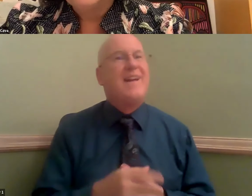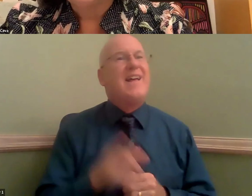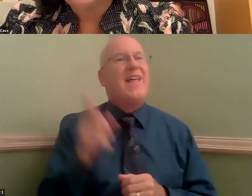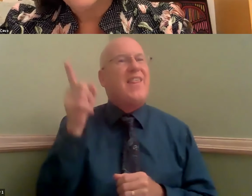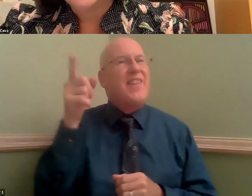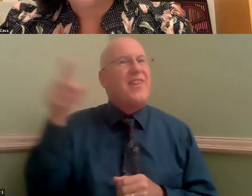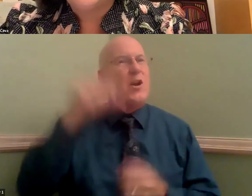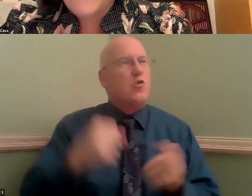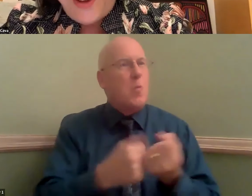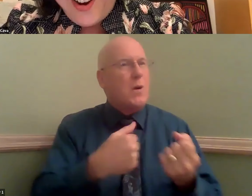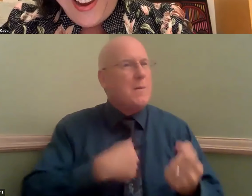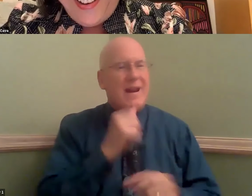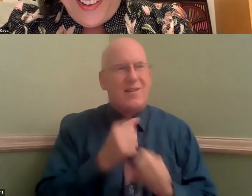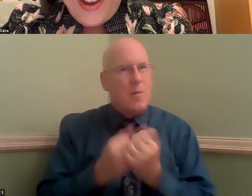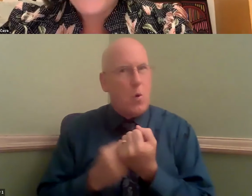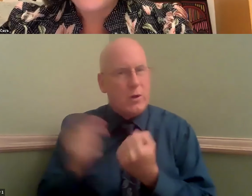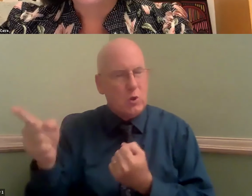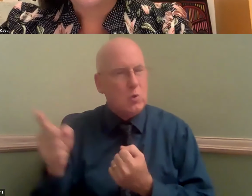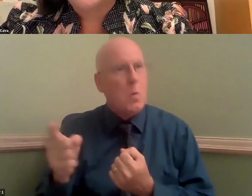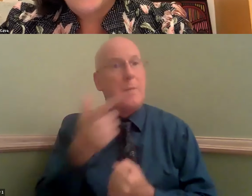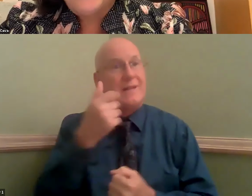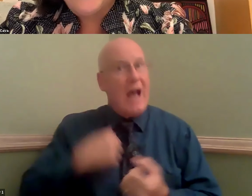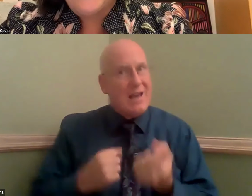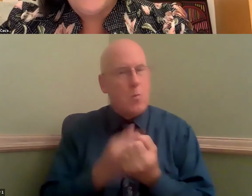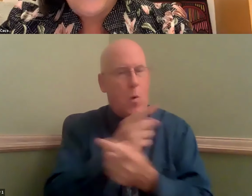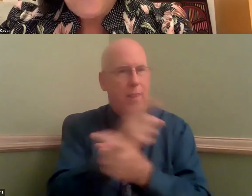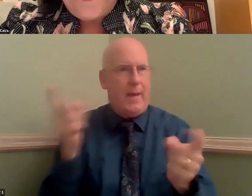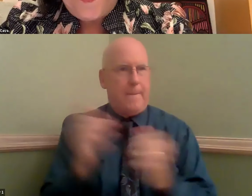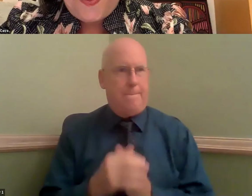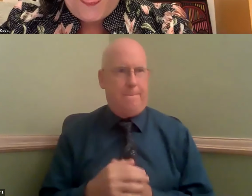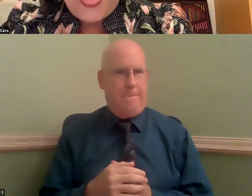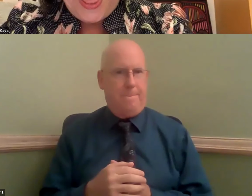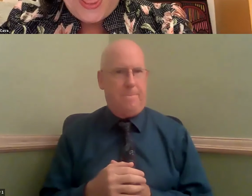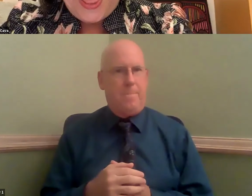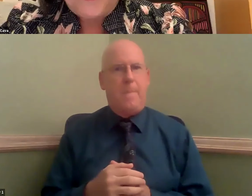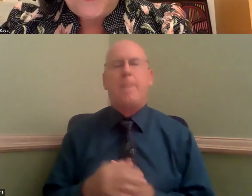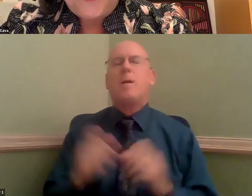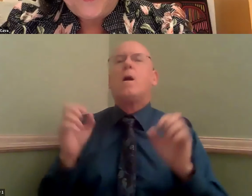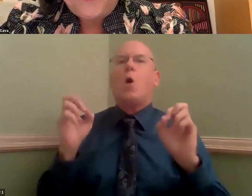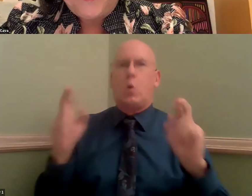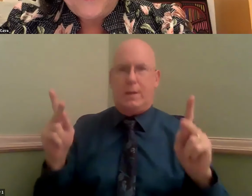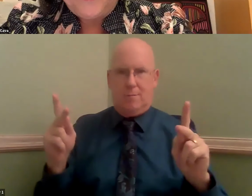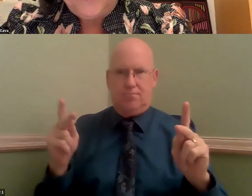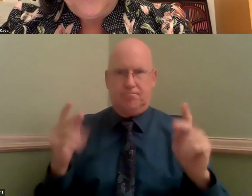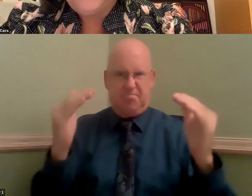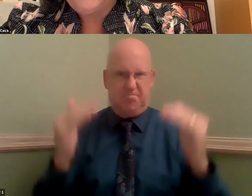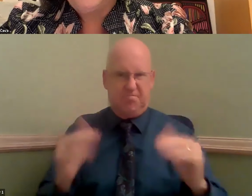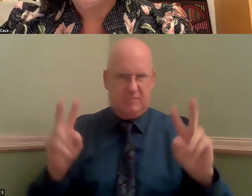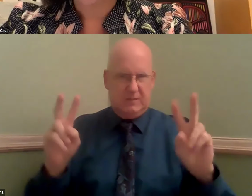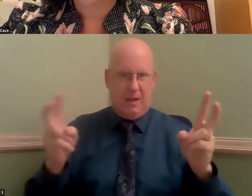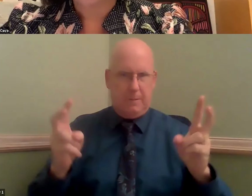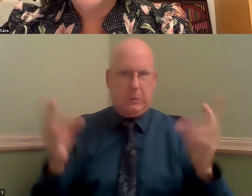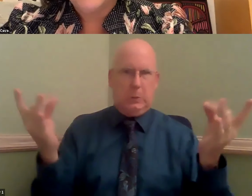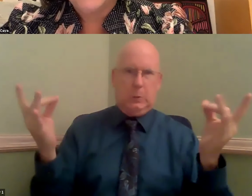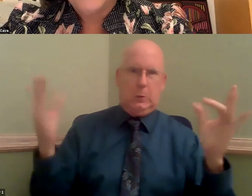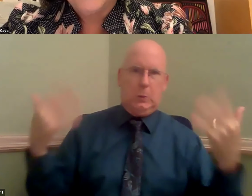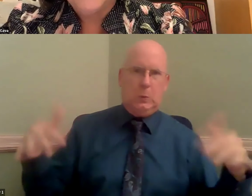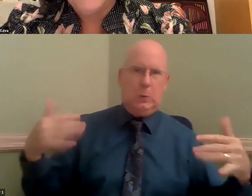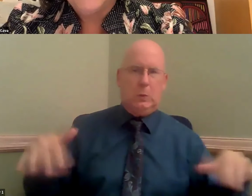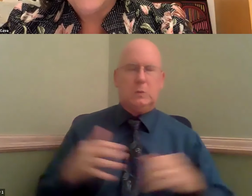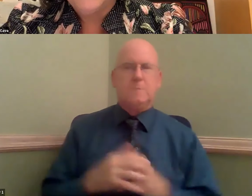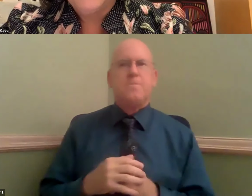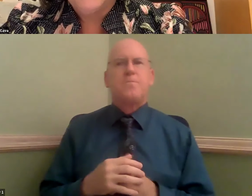I support them. That's why they're supporting me and the FOP. All right. Let's move on to another hot topic. Clearly, this is one of them. But let me